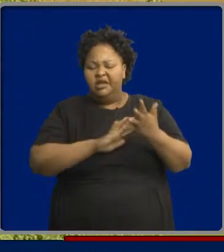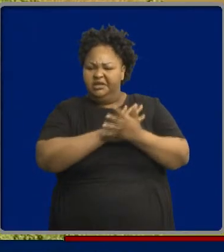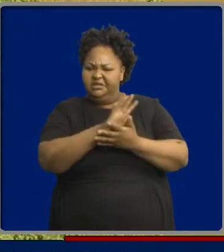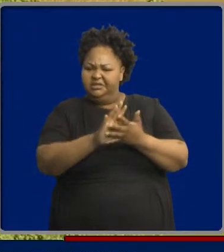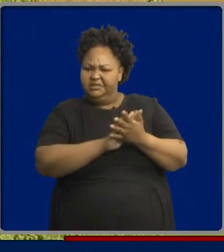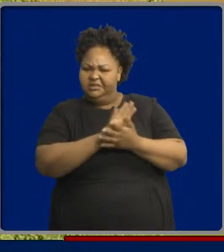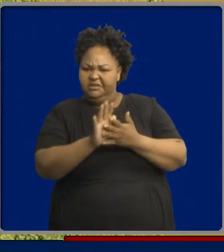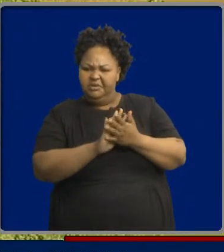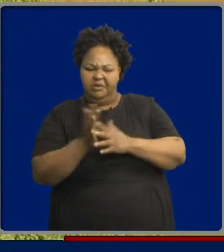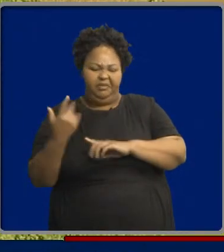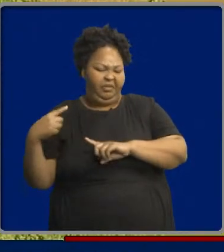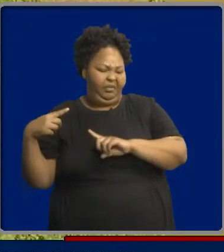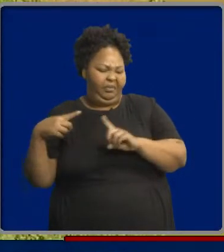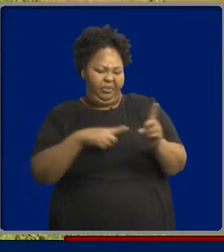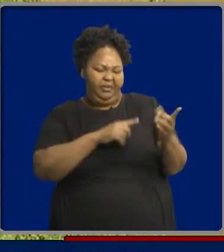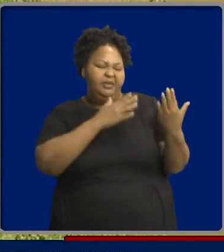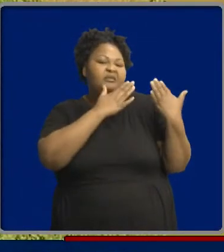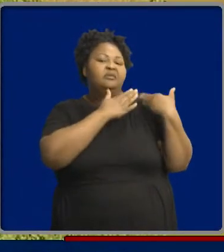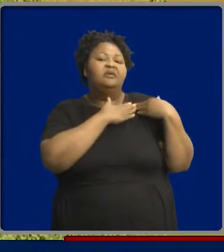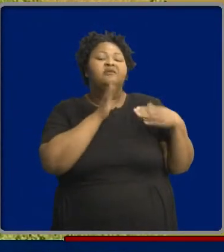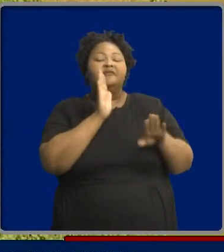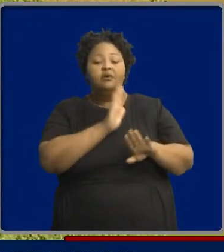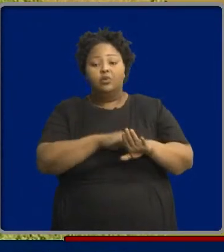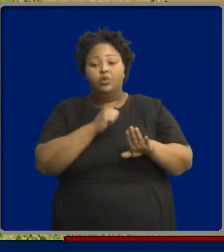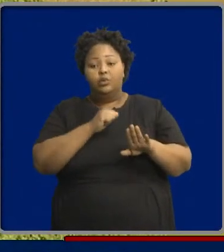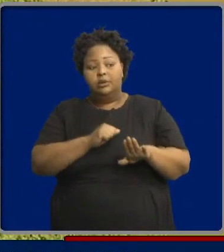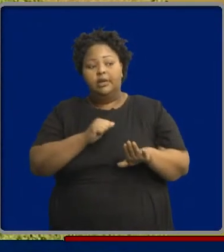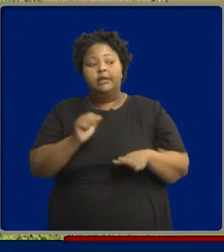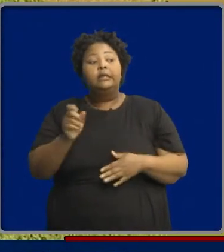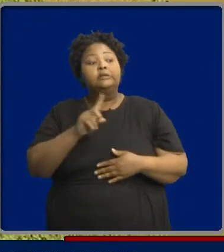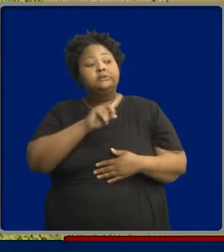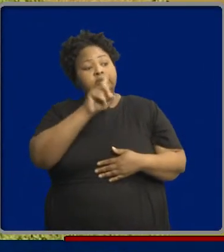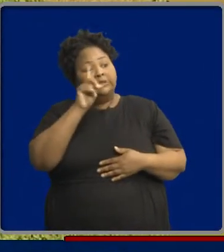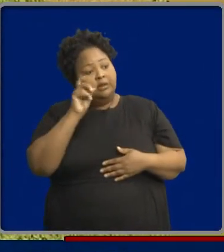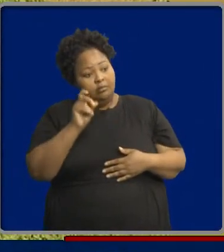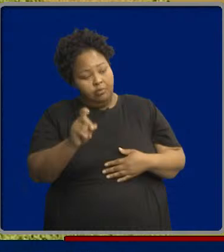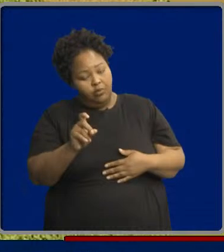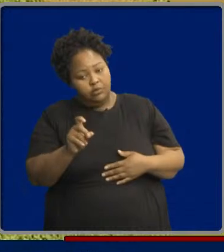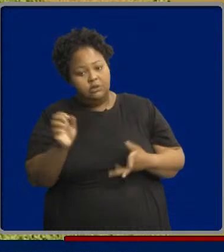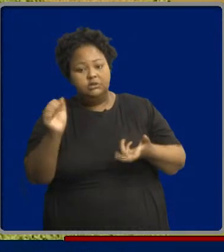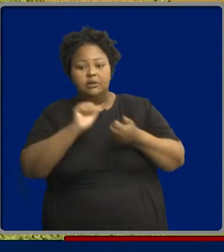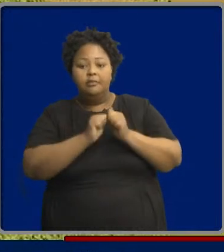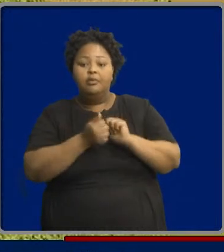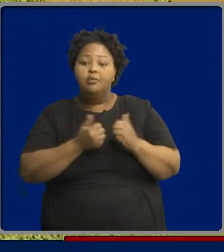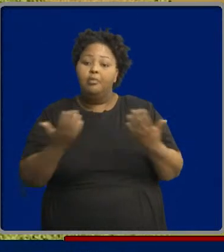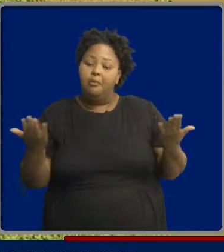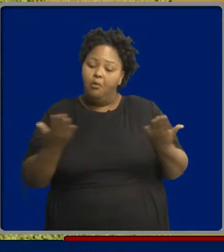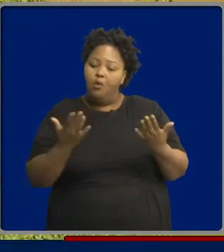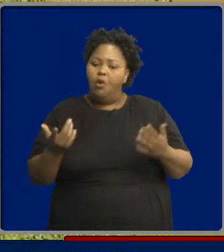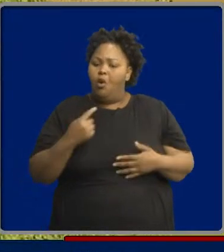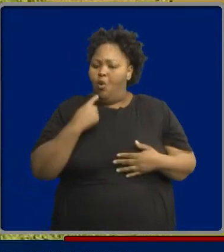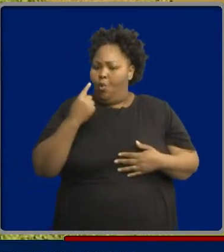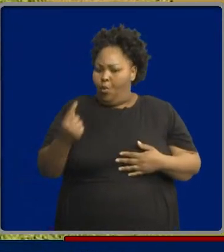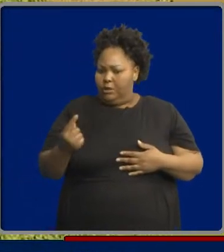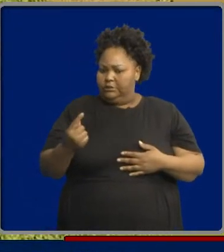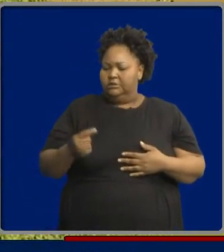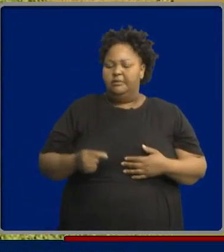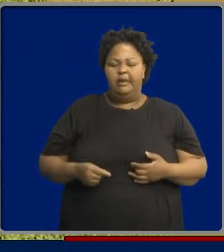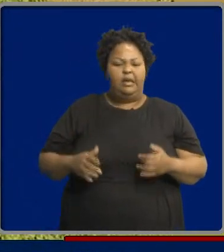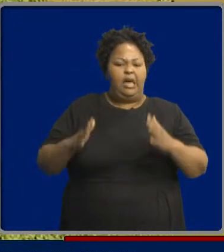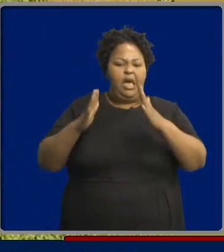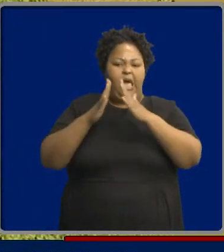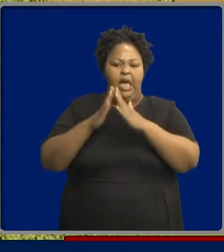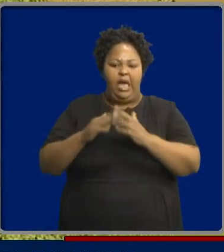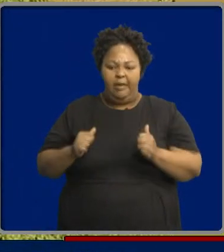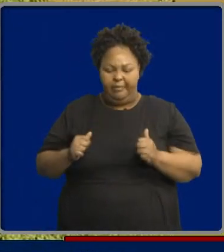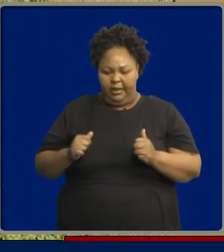improperly disposed. When asked as to why this was happening, Sbanze says it has been going on for quite some time and they